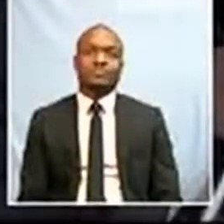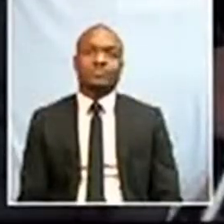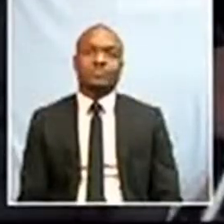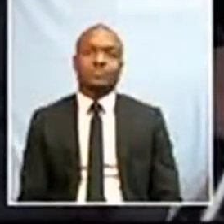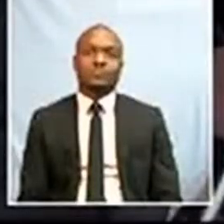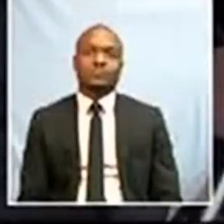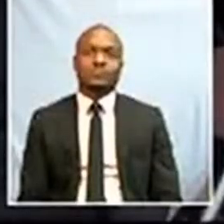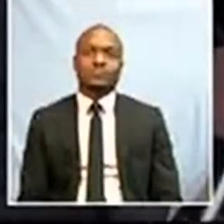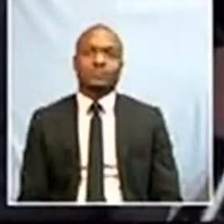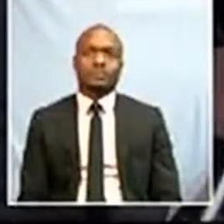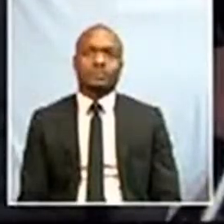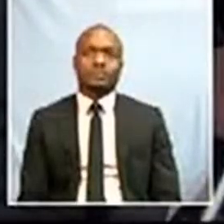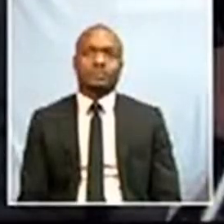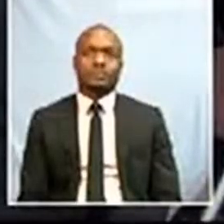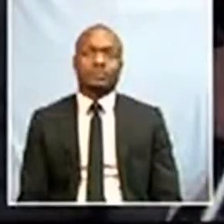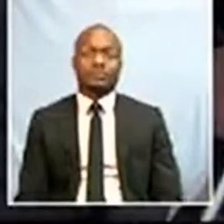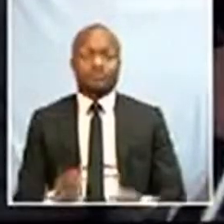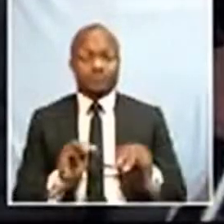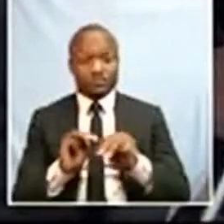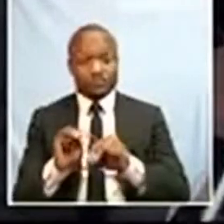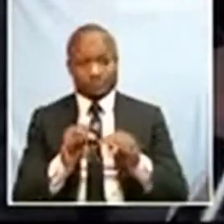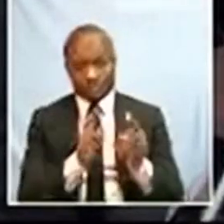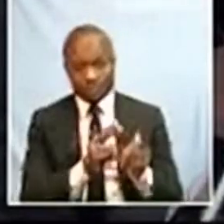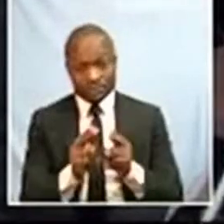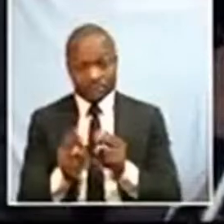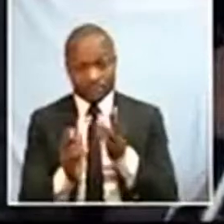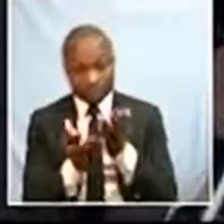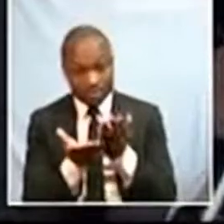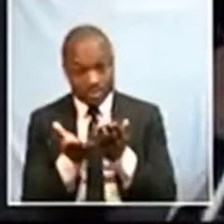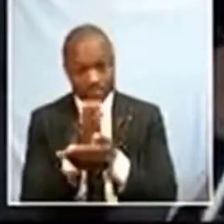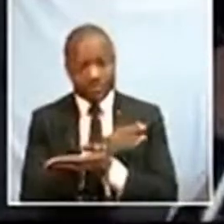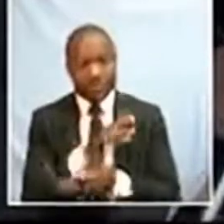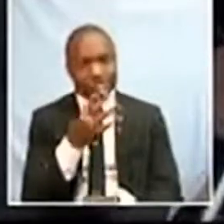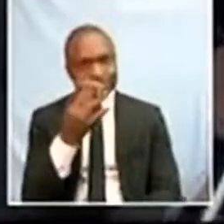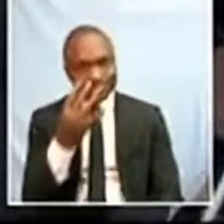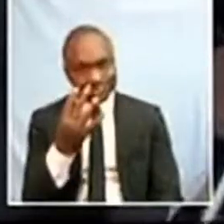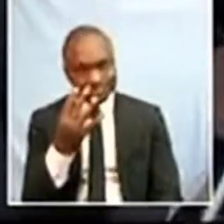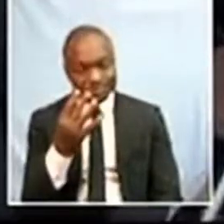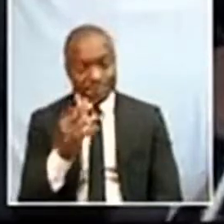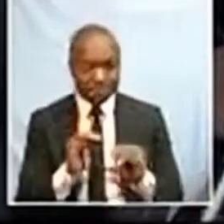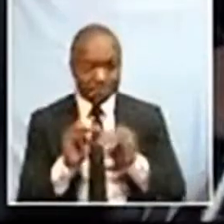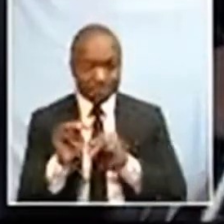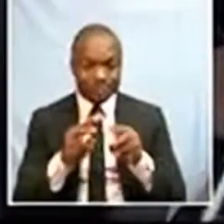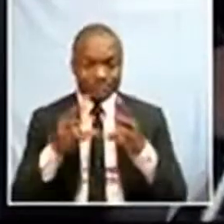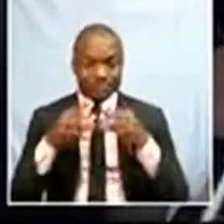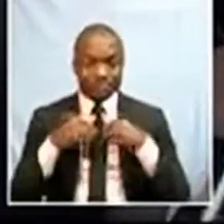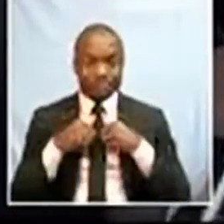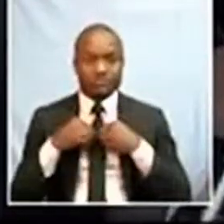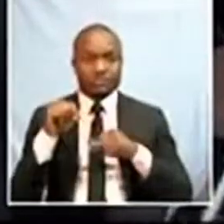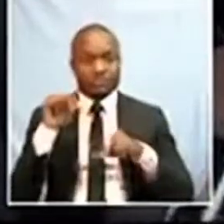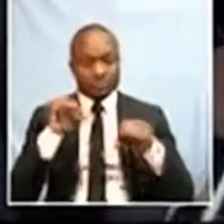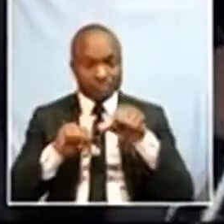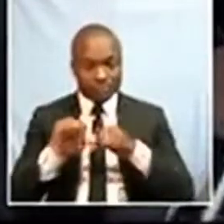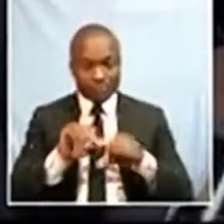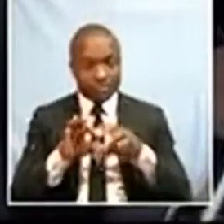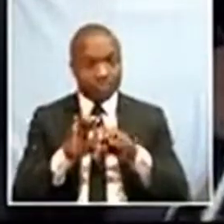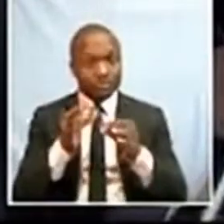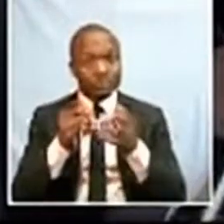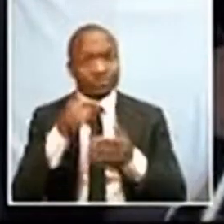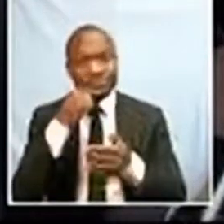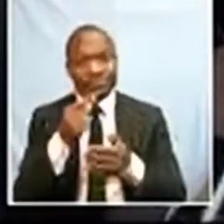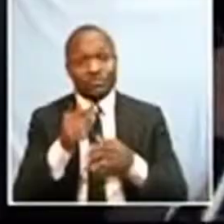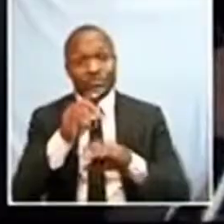the management response is on page 4. Management acknowledges findings and wishes to state that the cause of